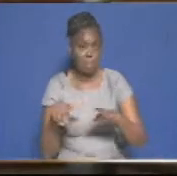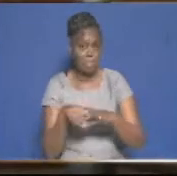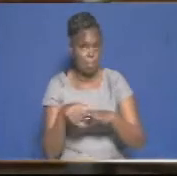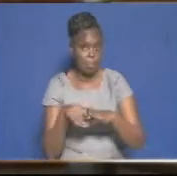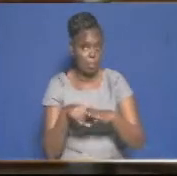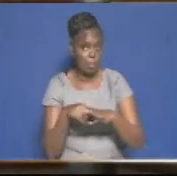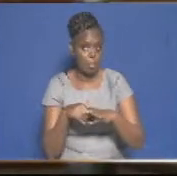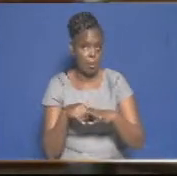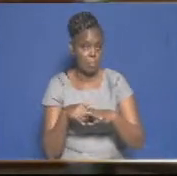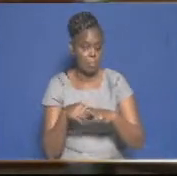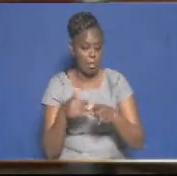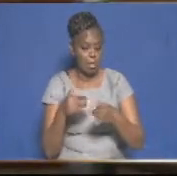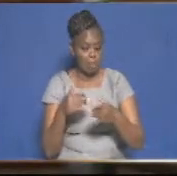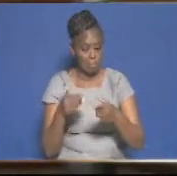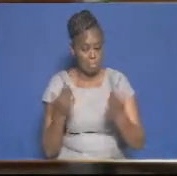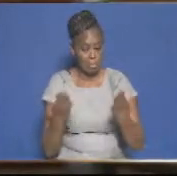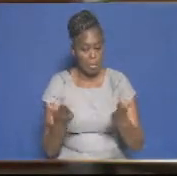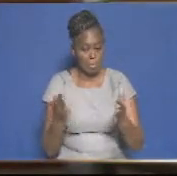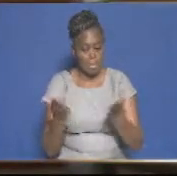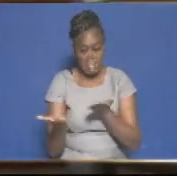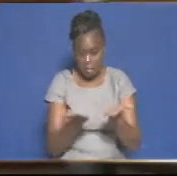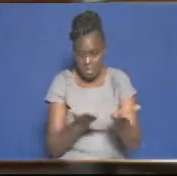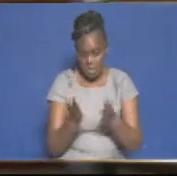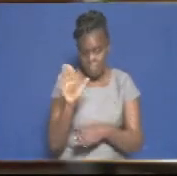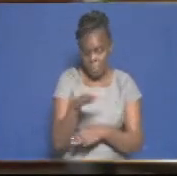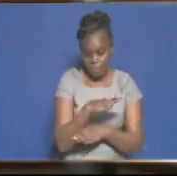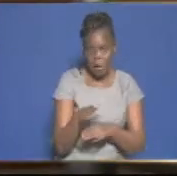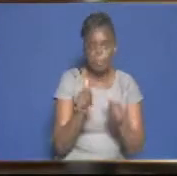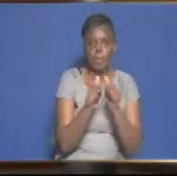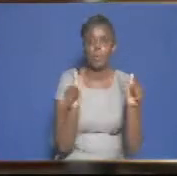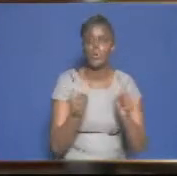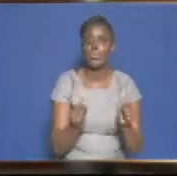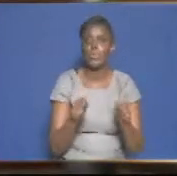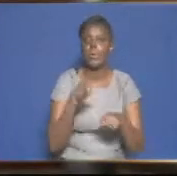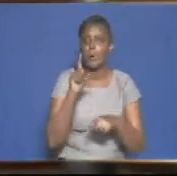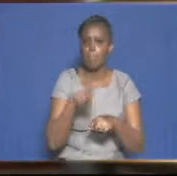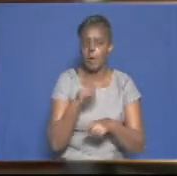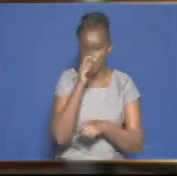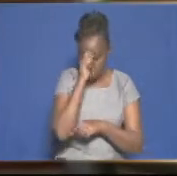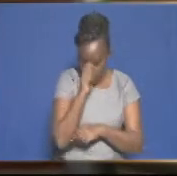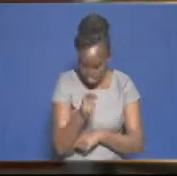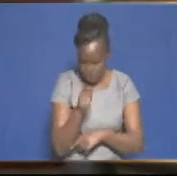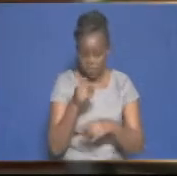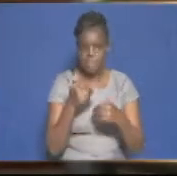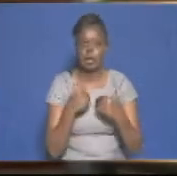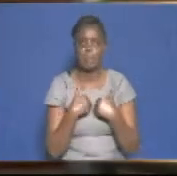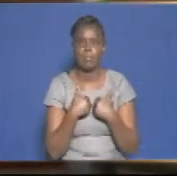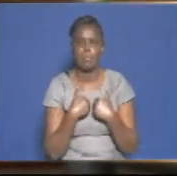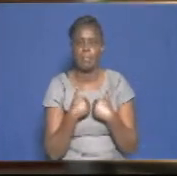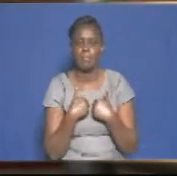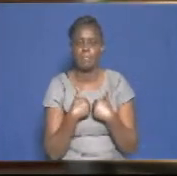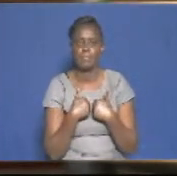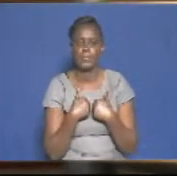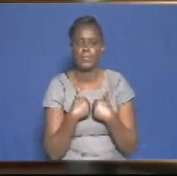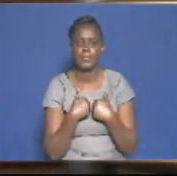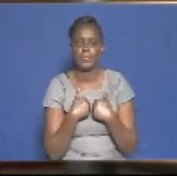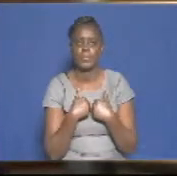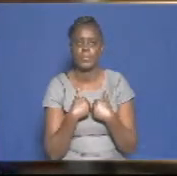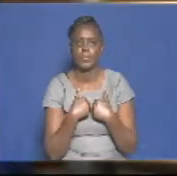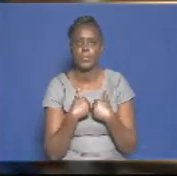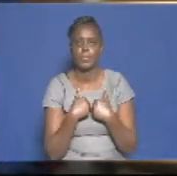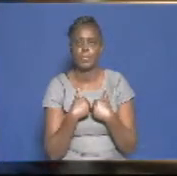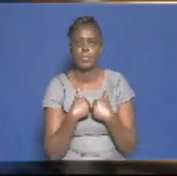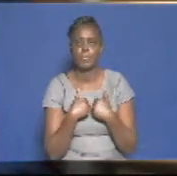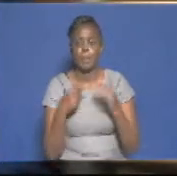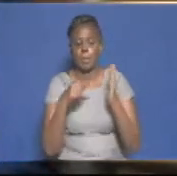long as you've been here in Parliament, you've served your time, but you must be respected. Honorable Speaker, just